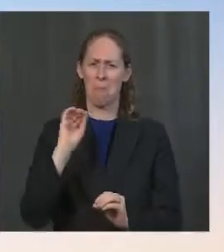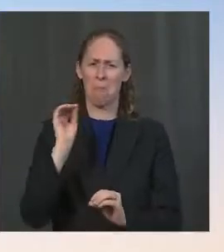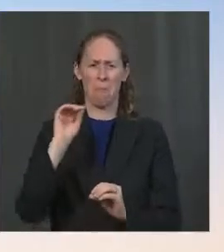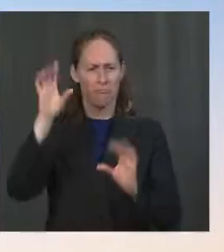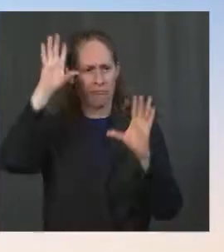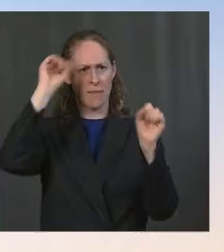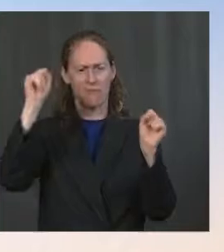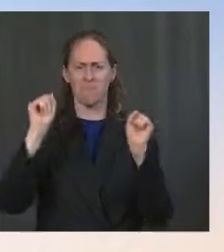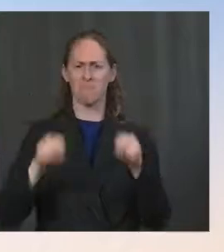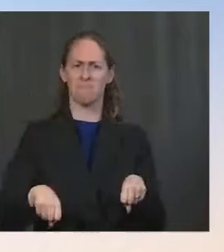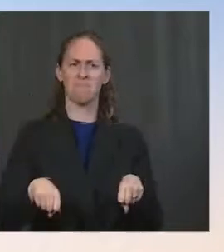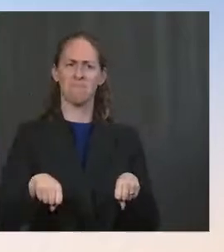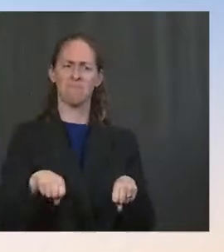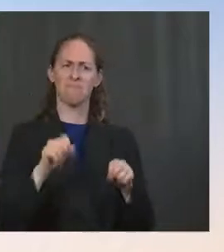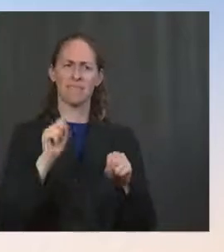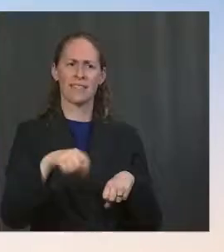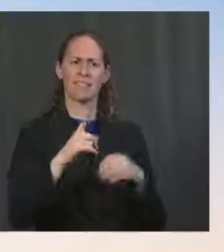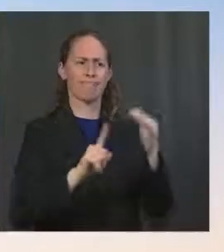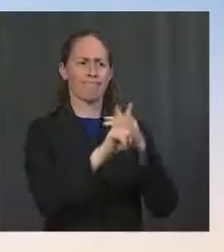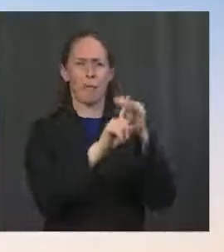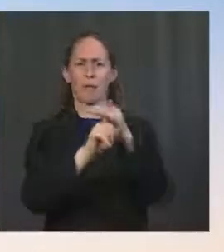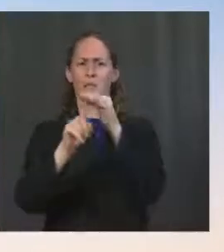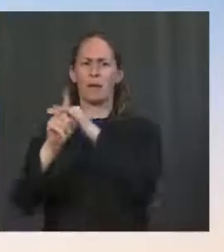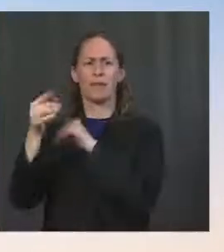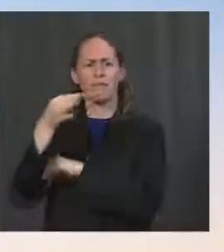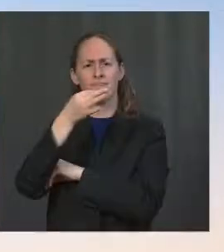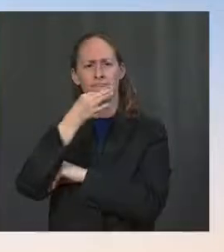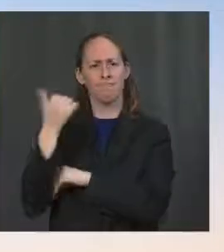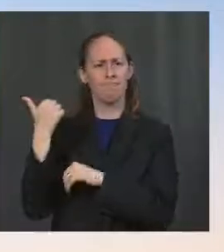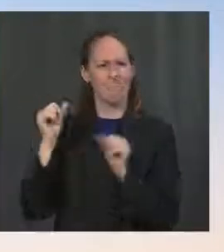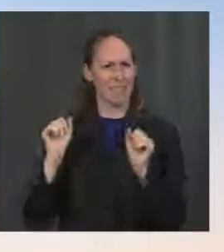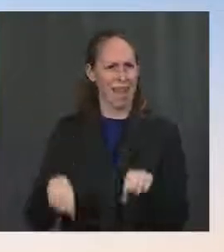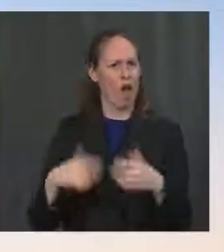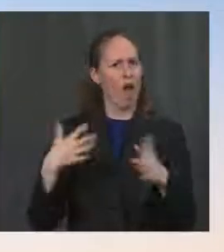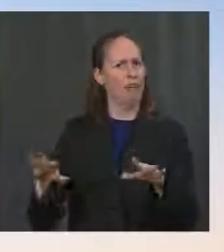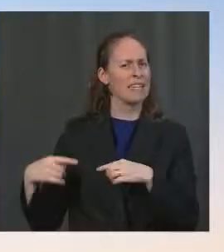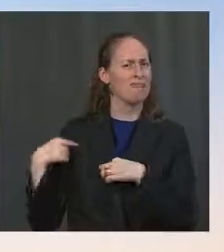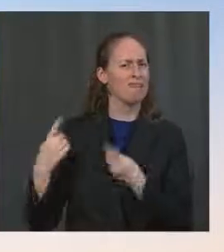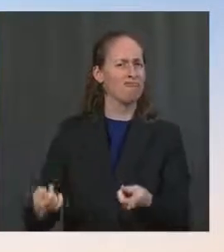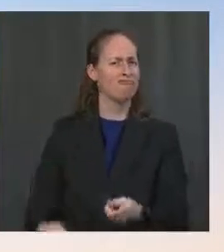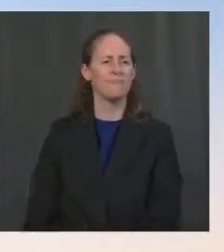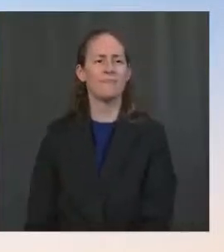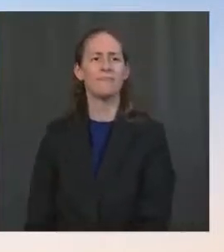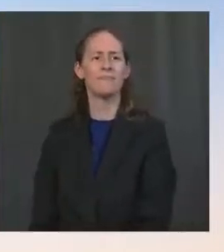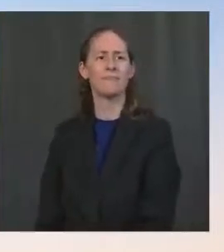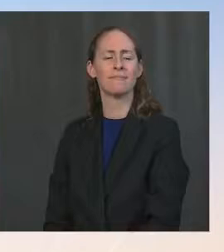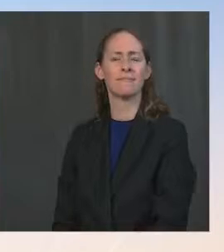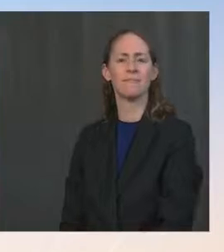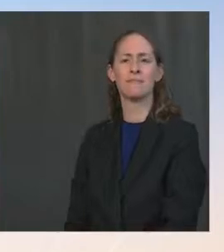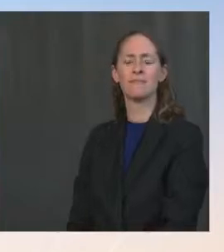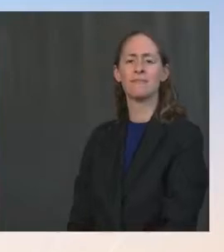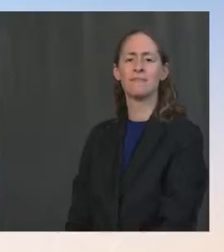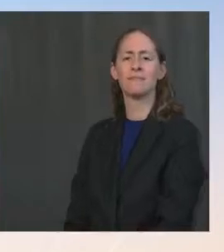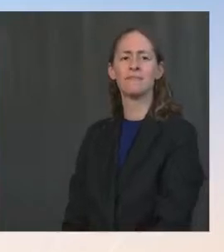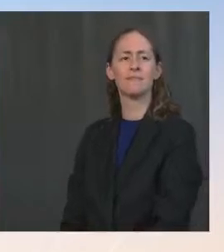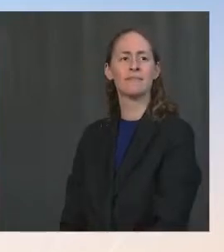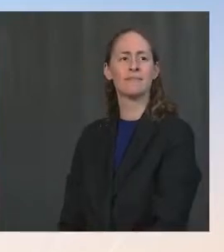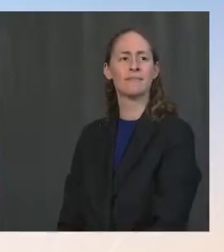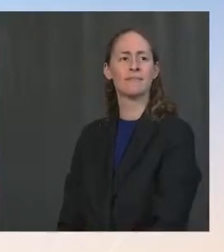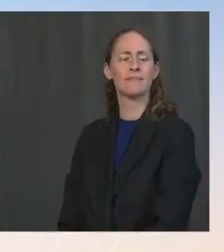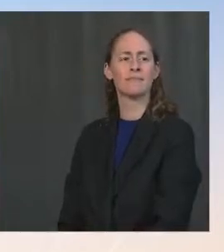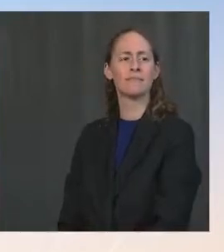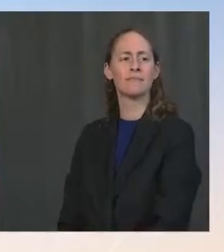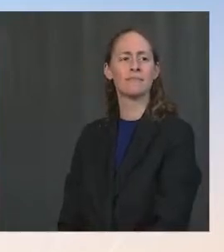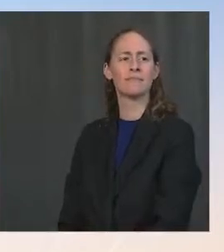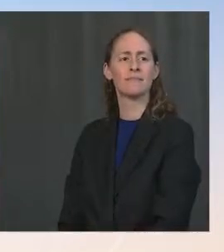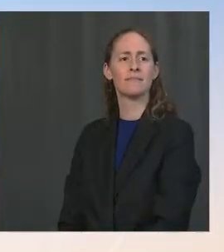at a time, which is exactly what he's been doing over the past few weeks. Go ahead. I have a second question. I think we got to keep going here. To come back to Texas again. So